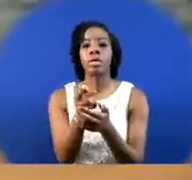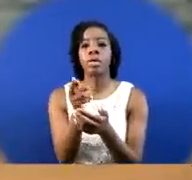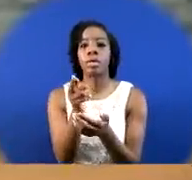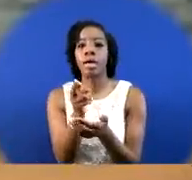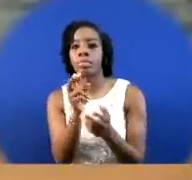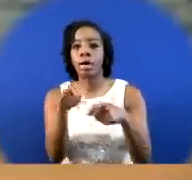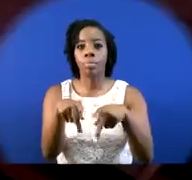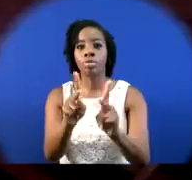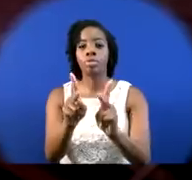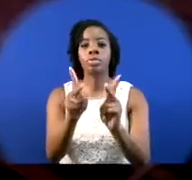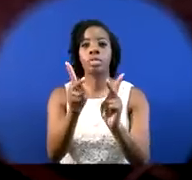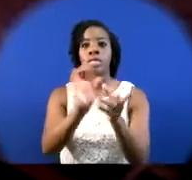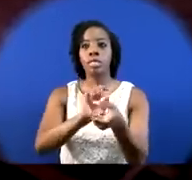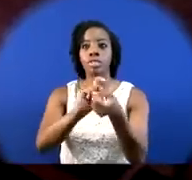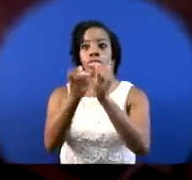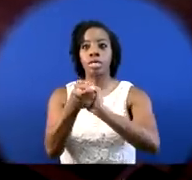that.